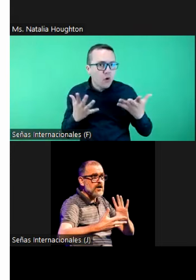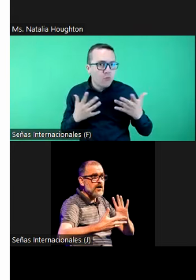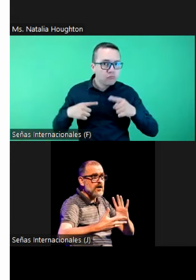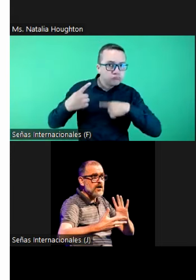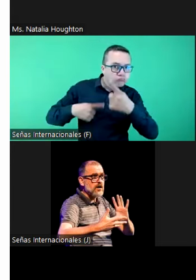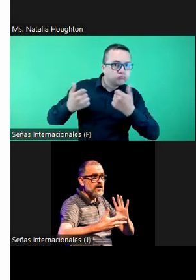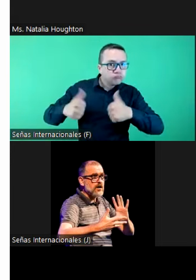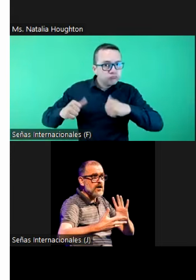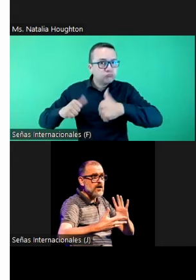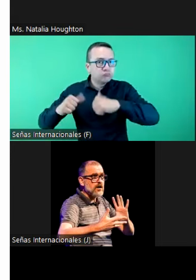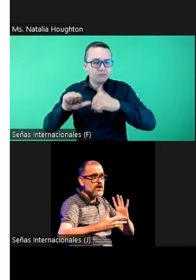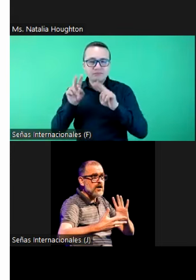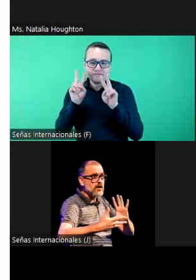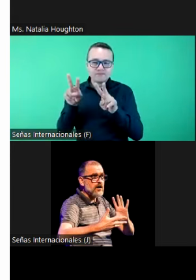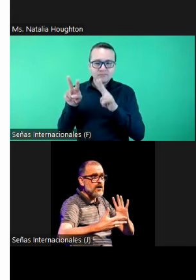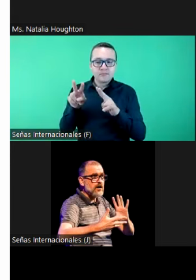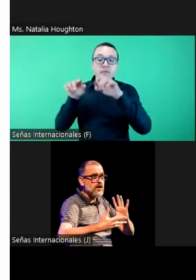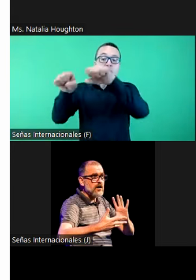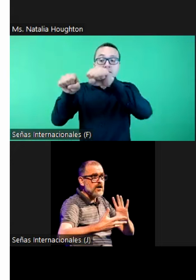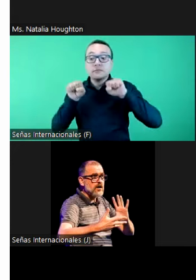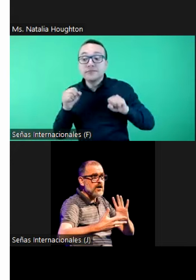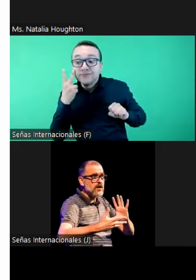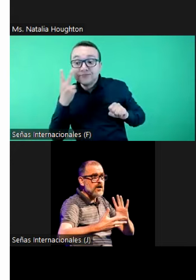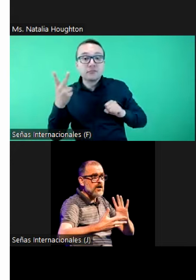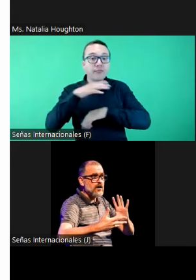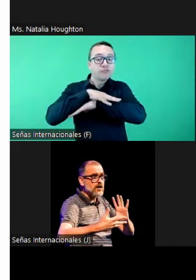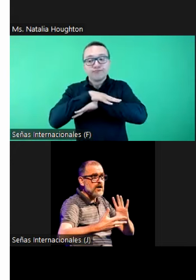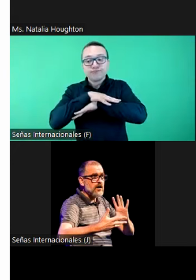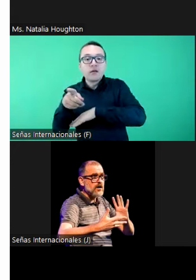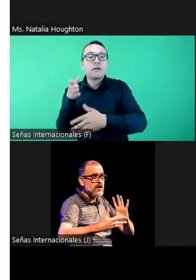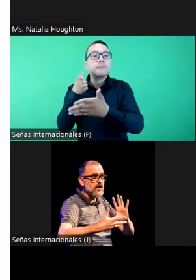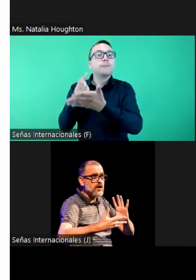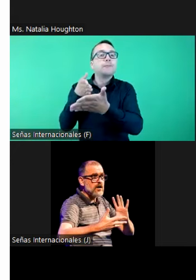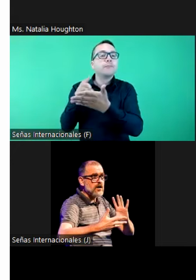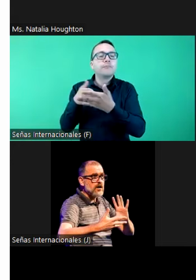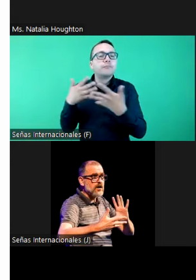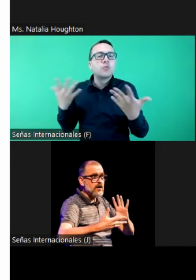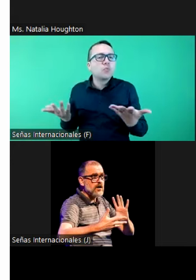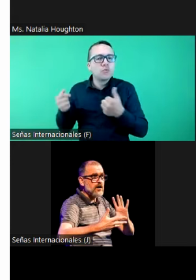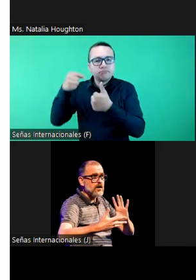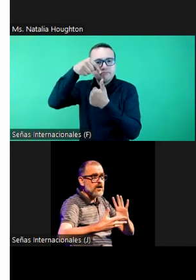performances of the different services and we analyze some particular